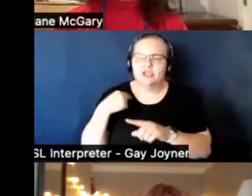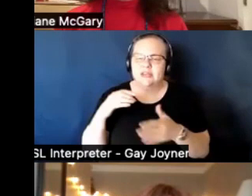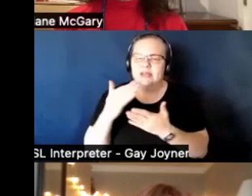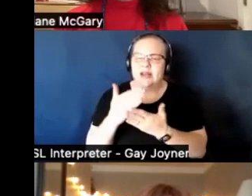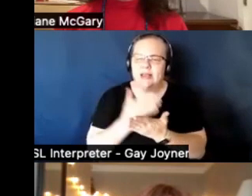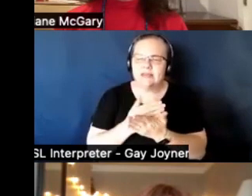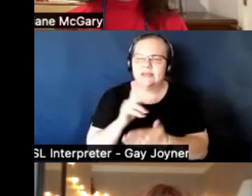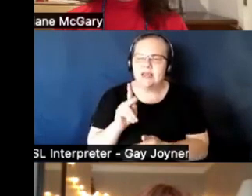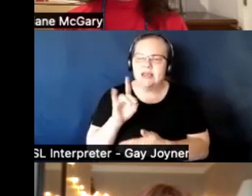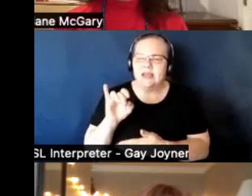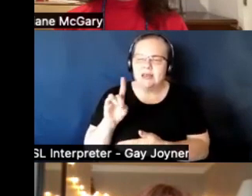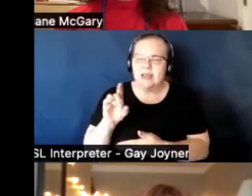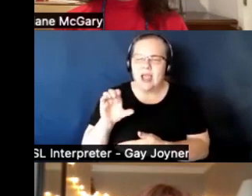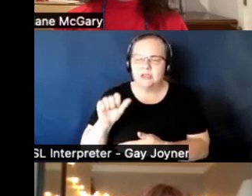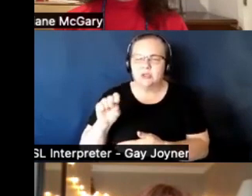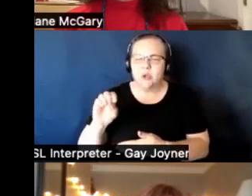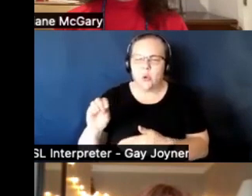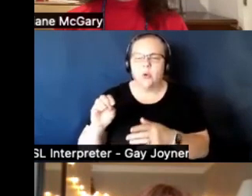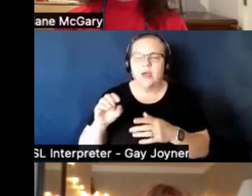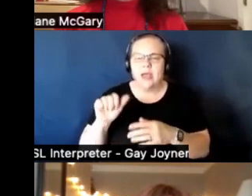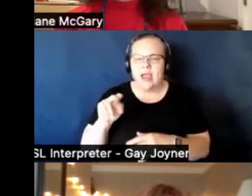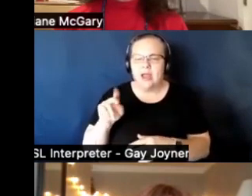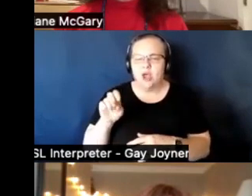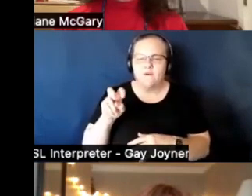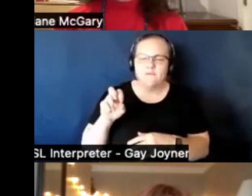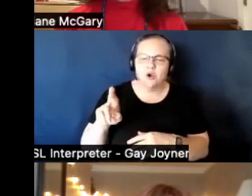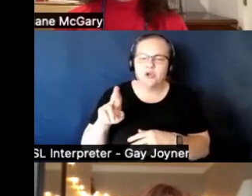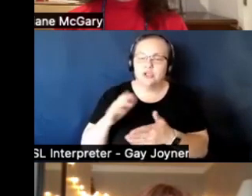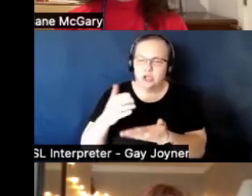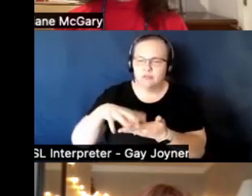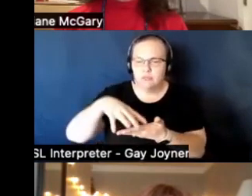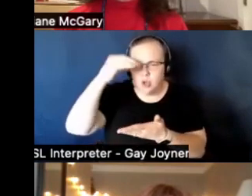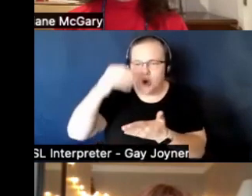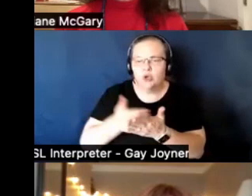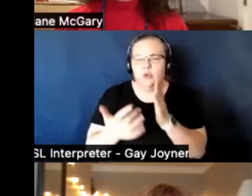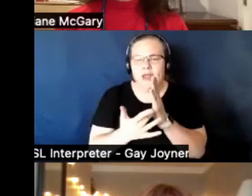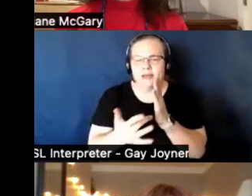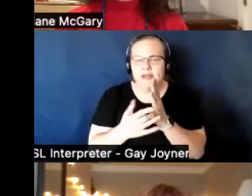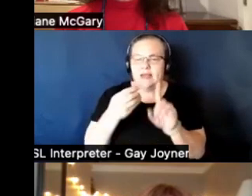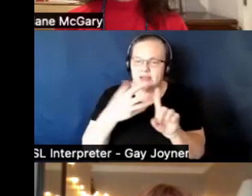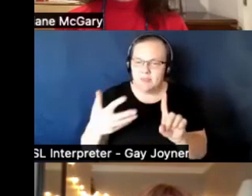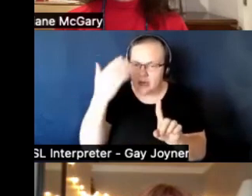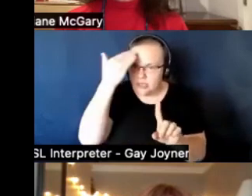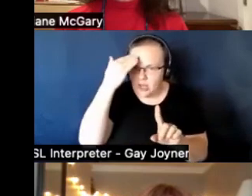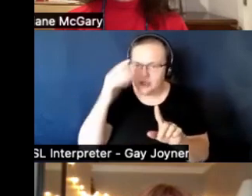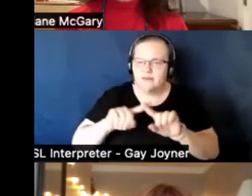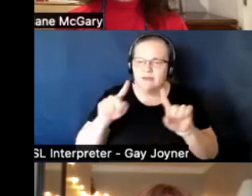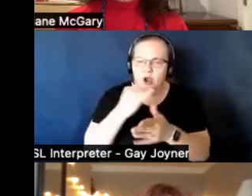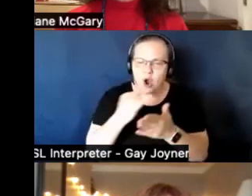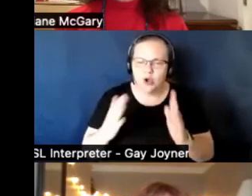Castle, Andover, where she learned new techniques and expanded her knowledge of different artists. Her sister Leah loves how